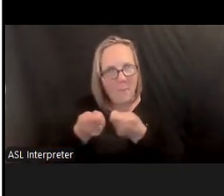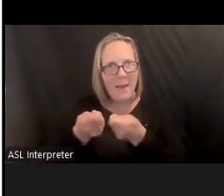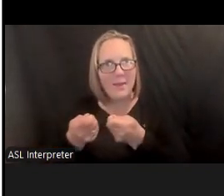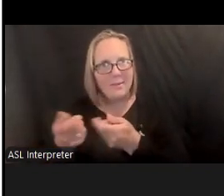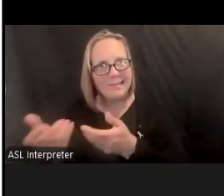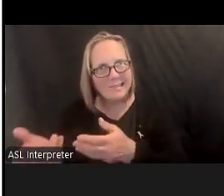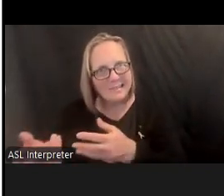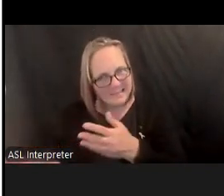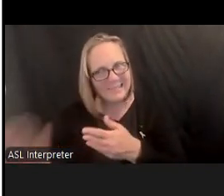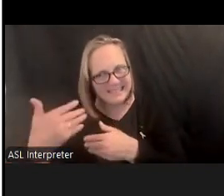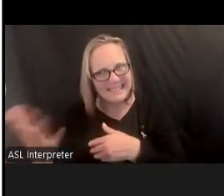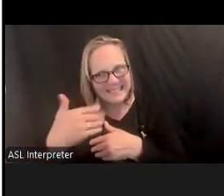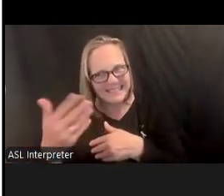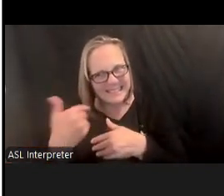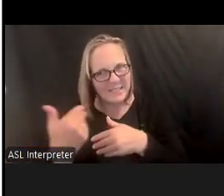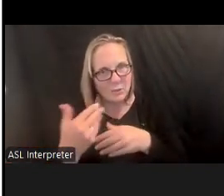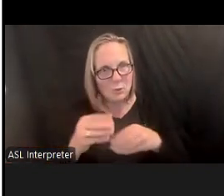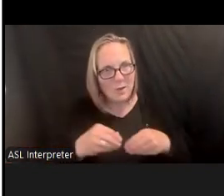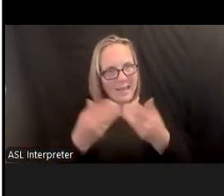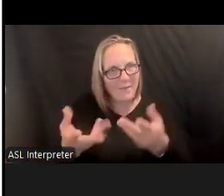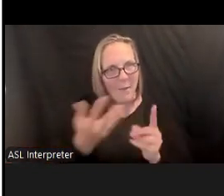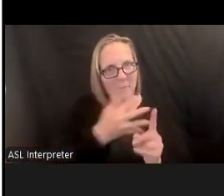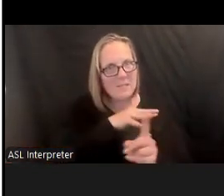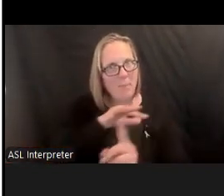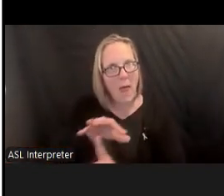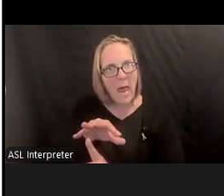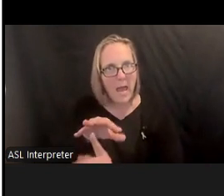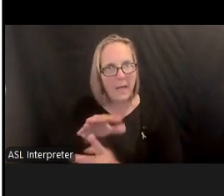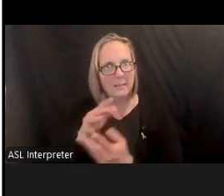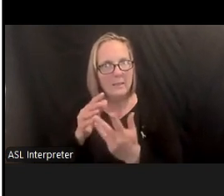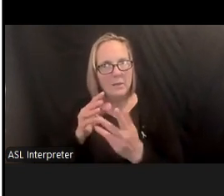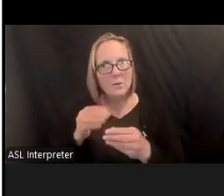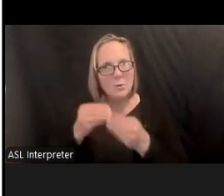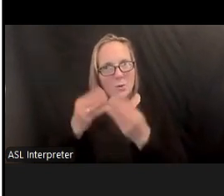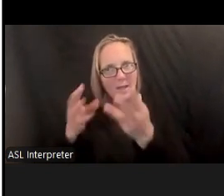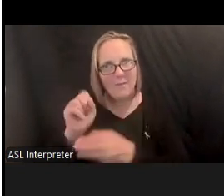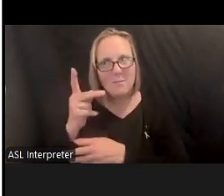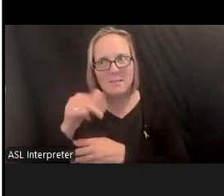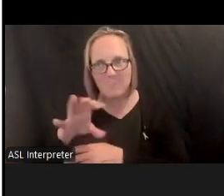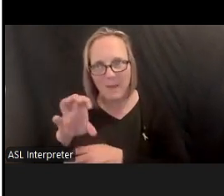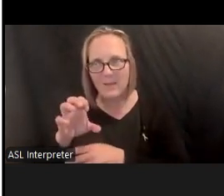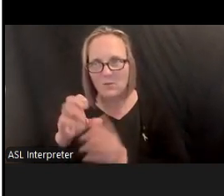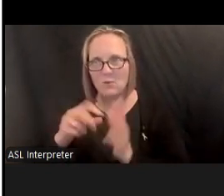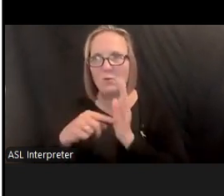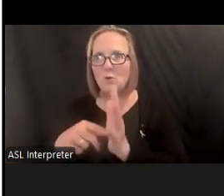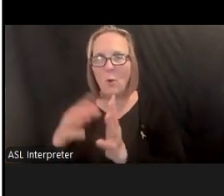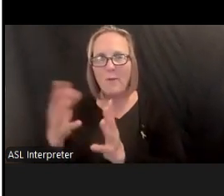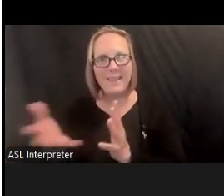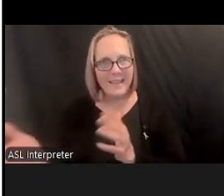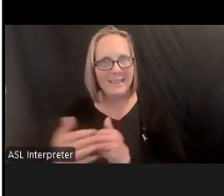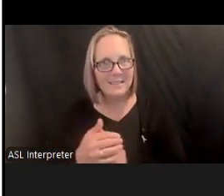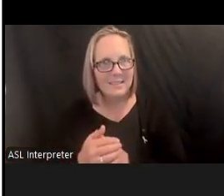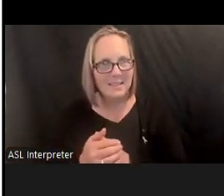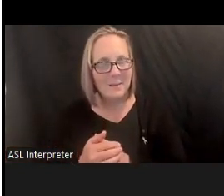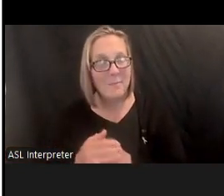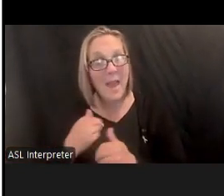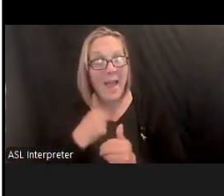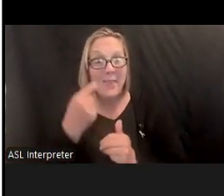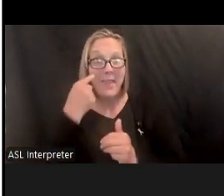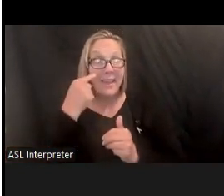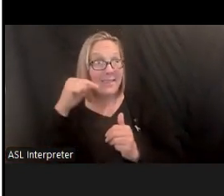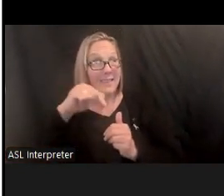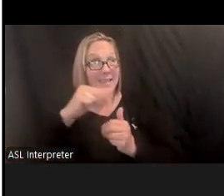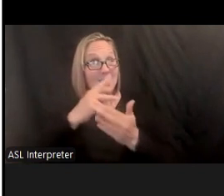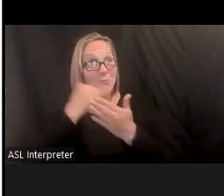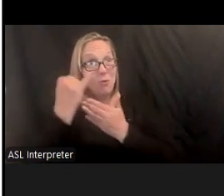on a platform and give them space that Silverstein provides. I think that this project is